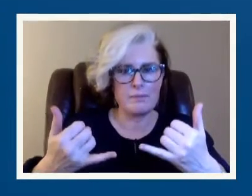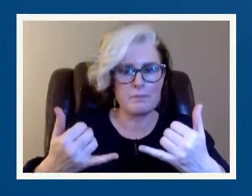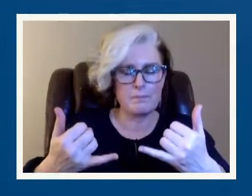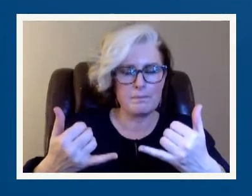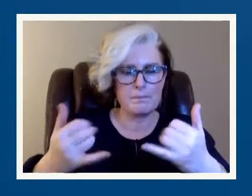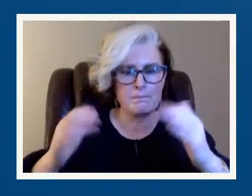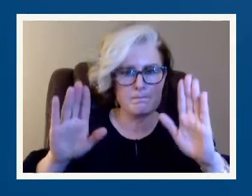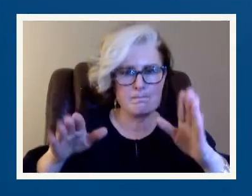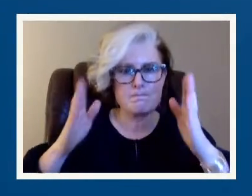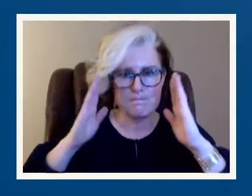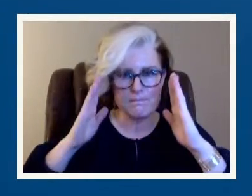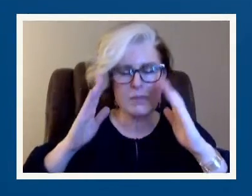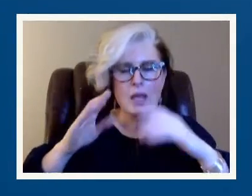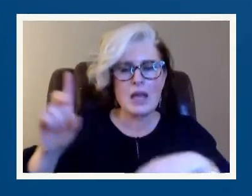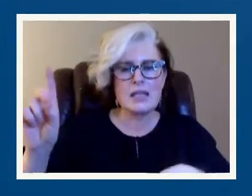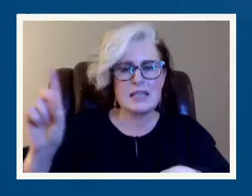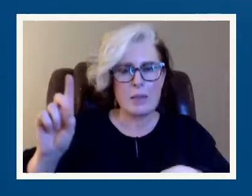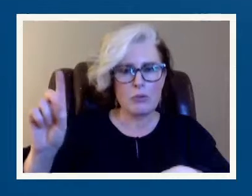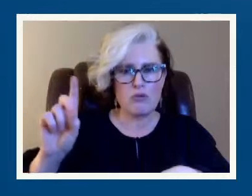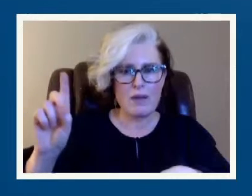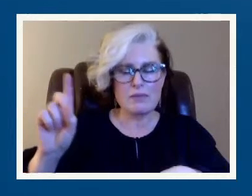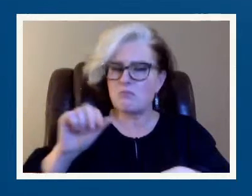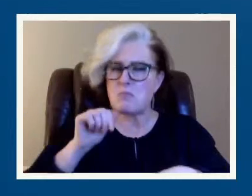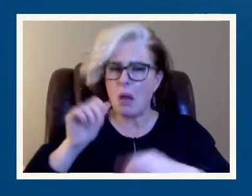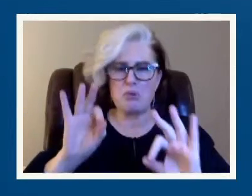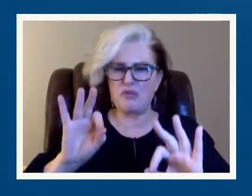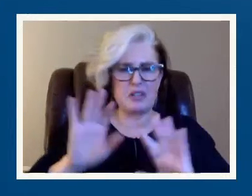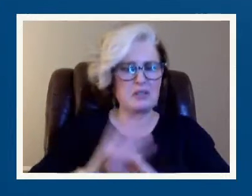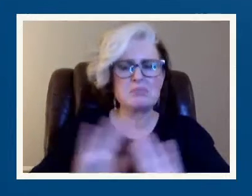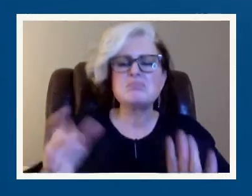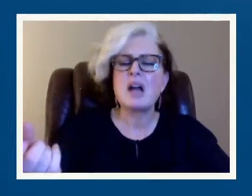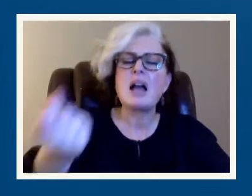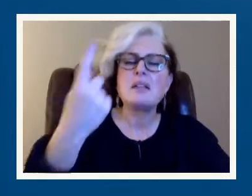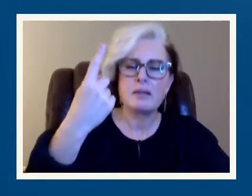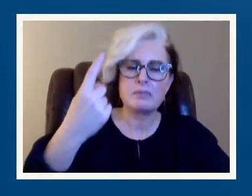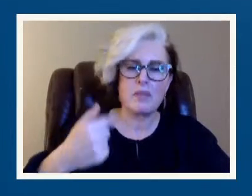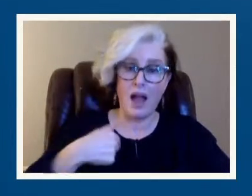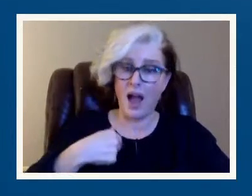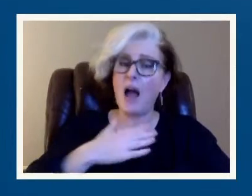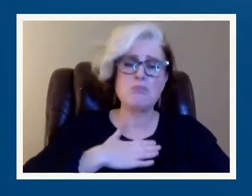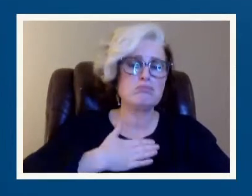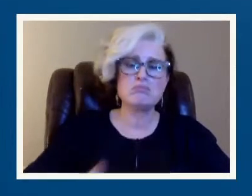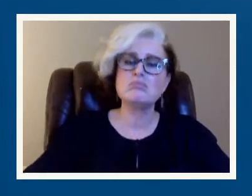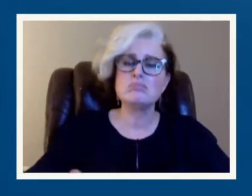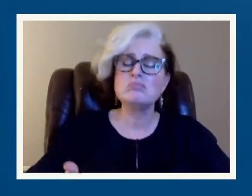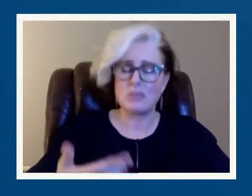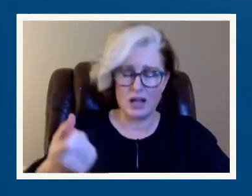Listen, Democrats may not be perfect. I'm the first one to admit it.